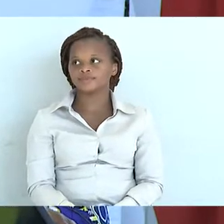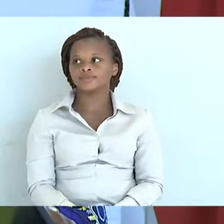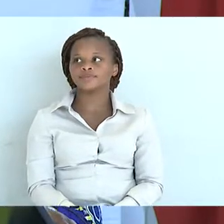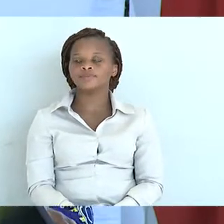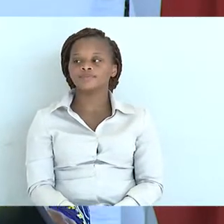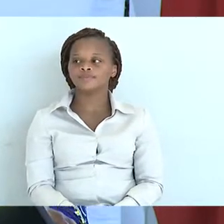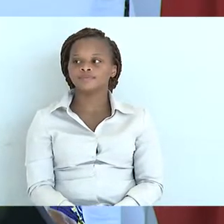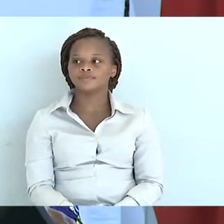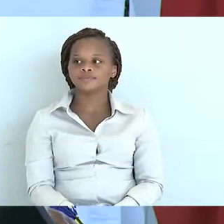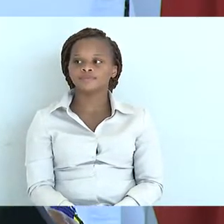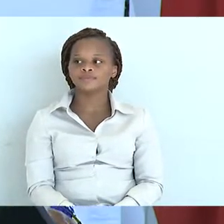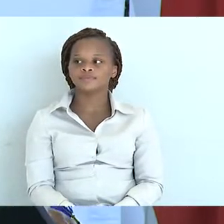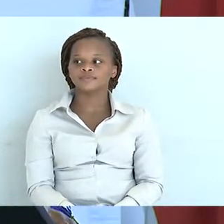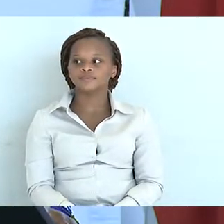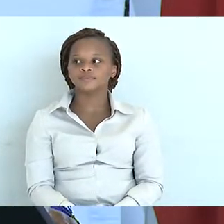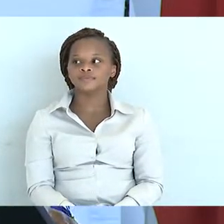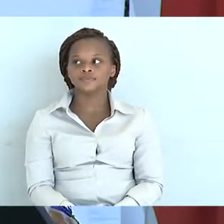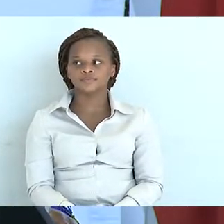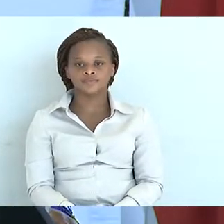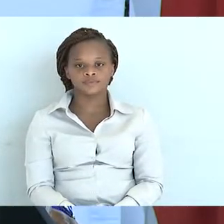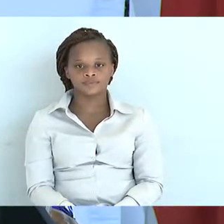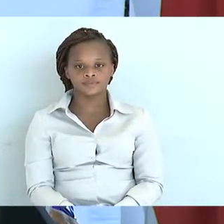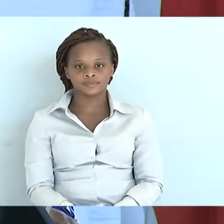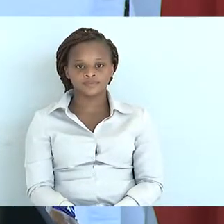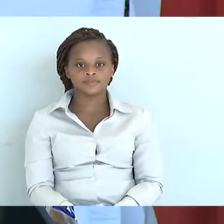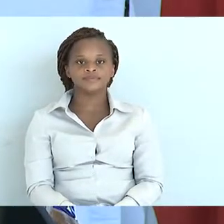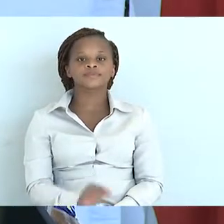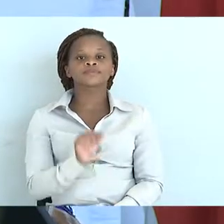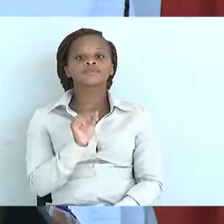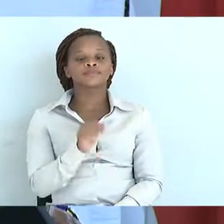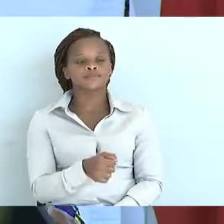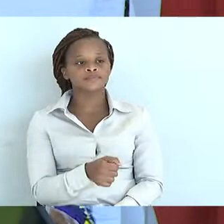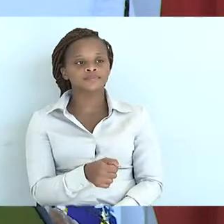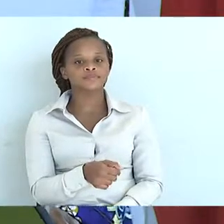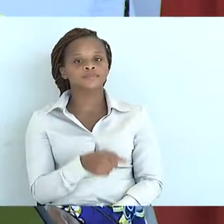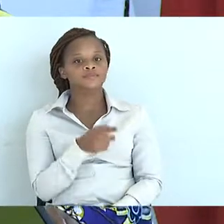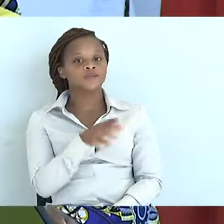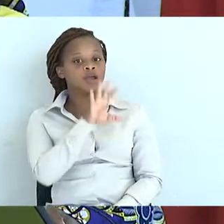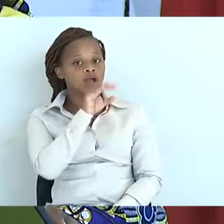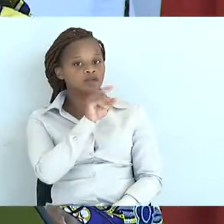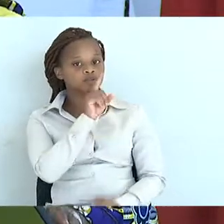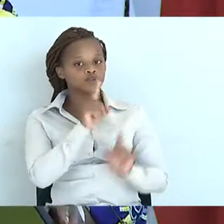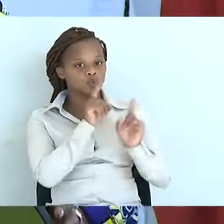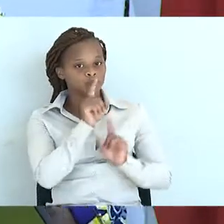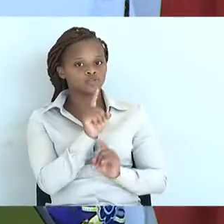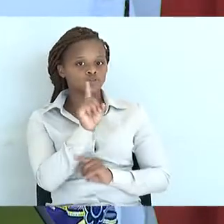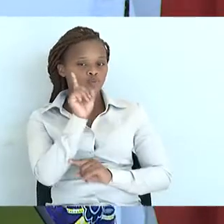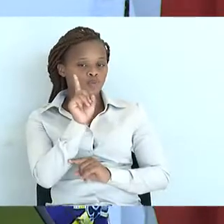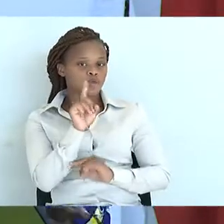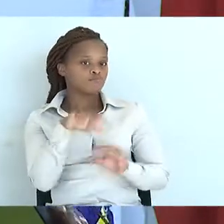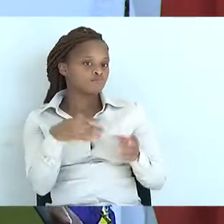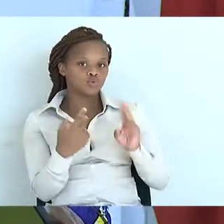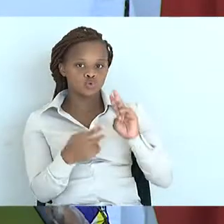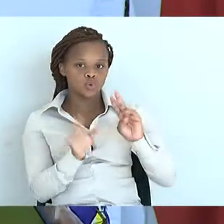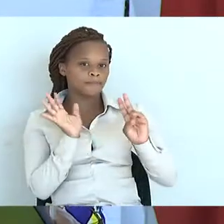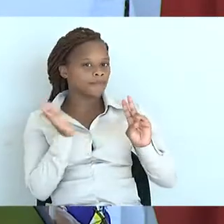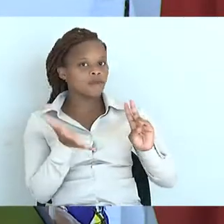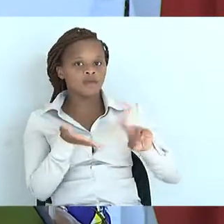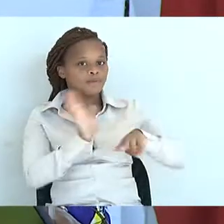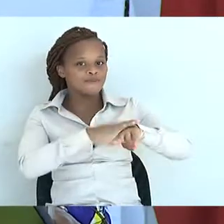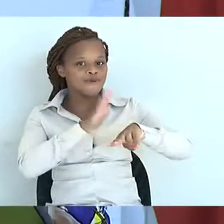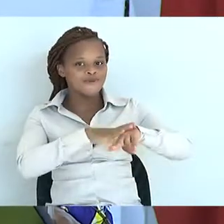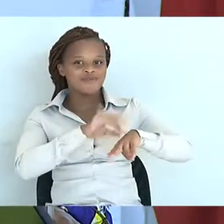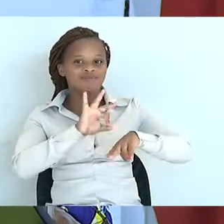Sicela ungabuzi imibuzo engaphezulu kwembili. Umuntu emunye. Khona